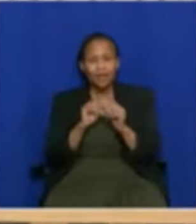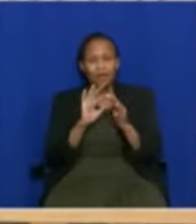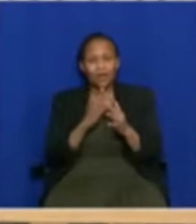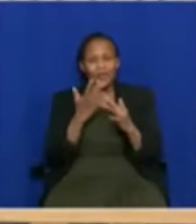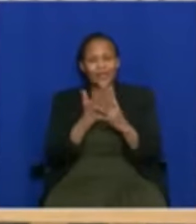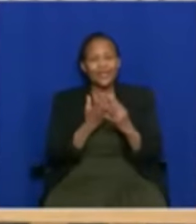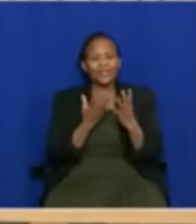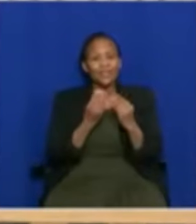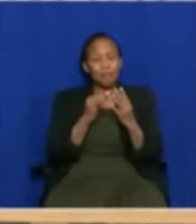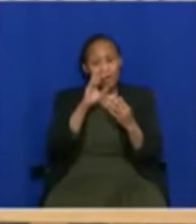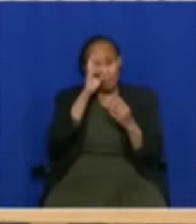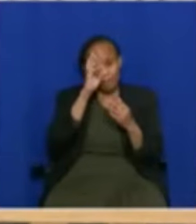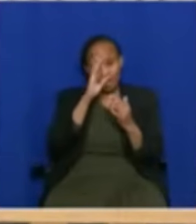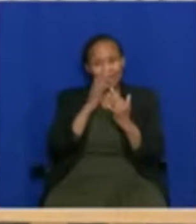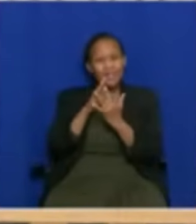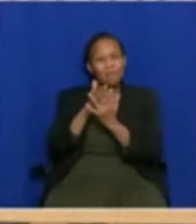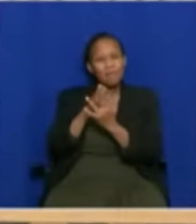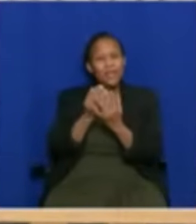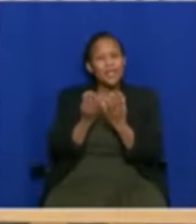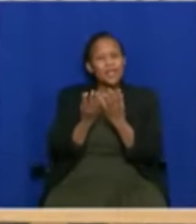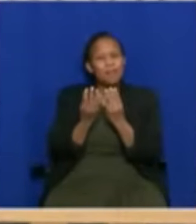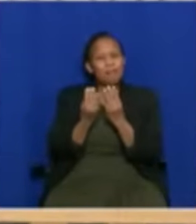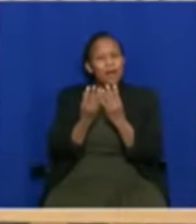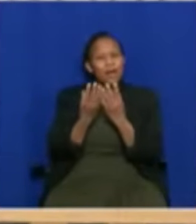all bear the number 10, which means October.